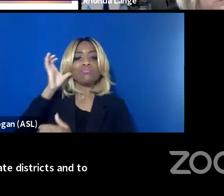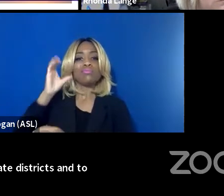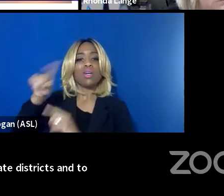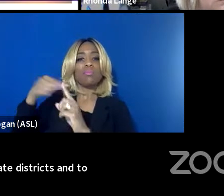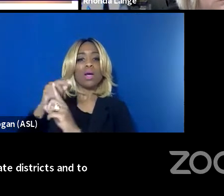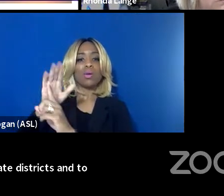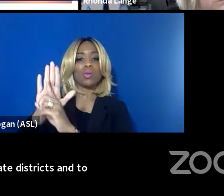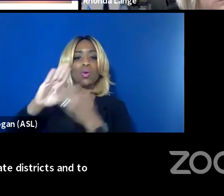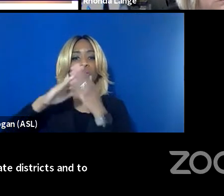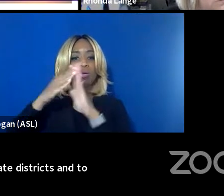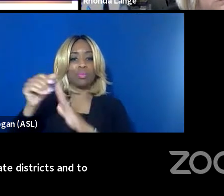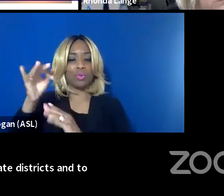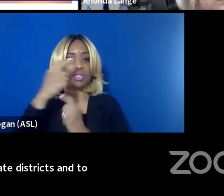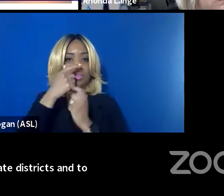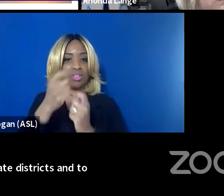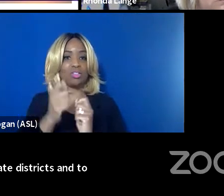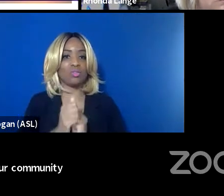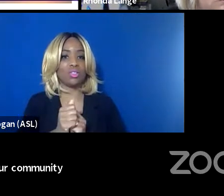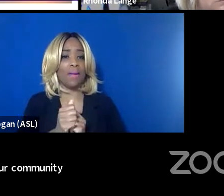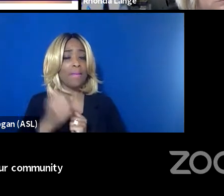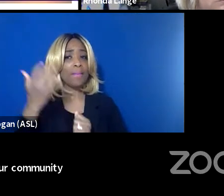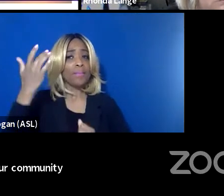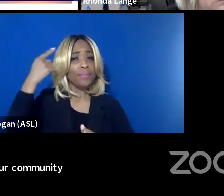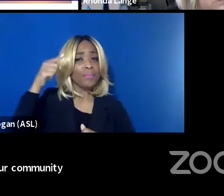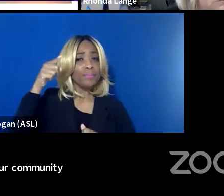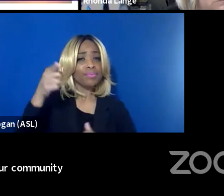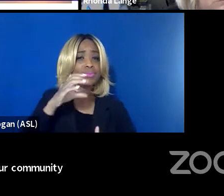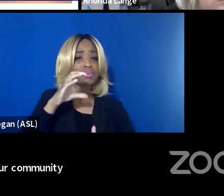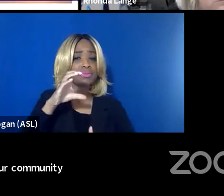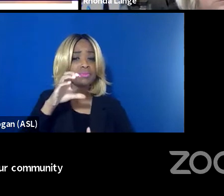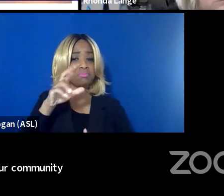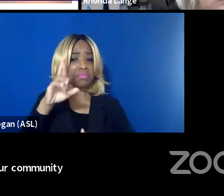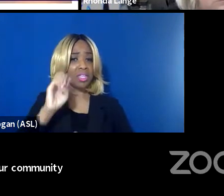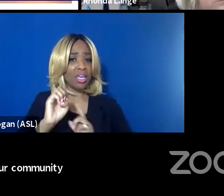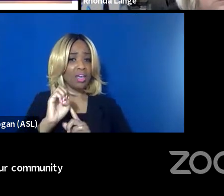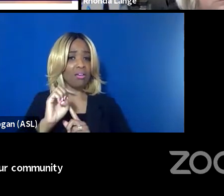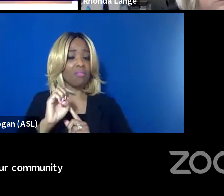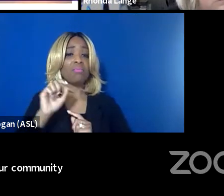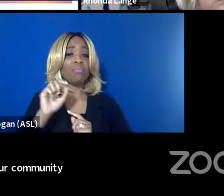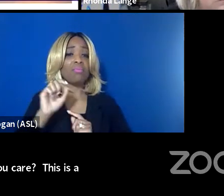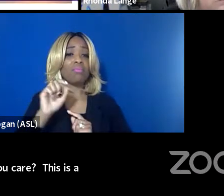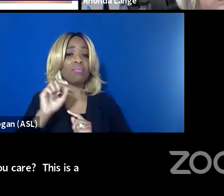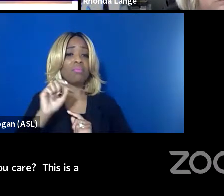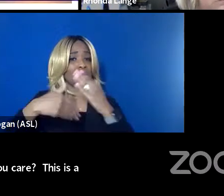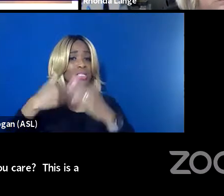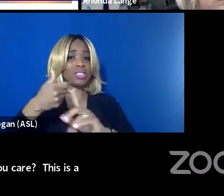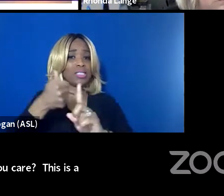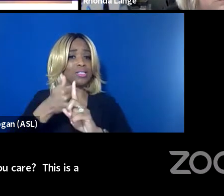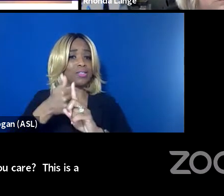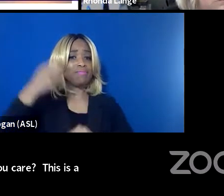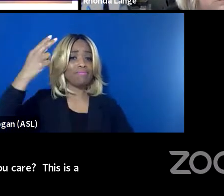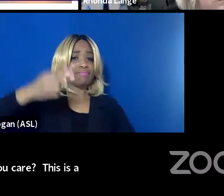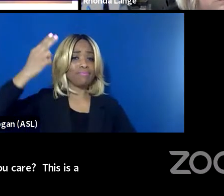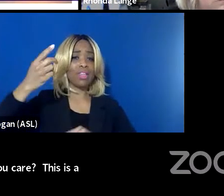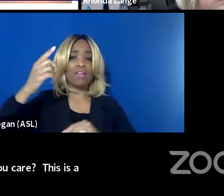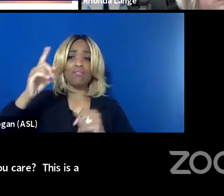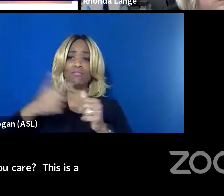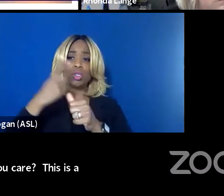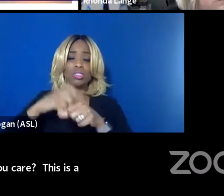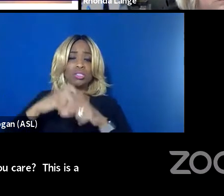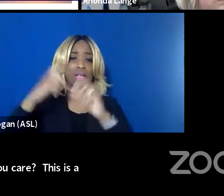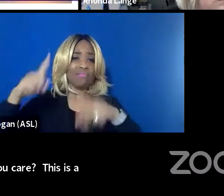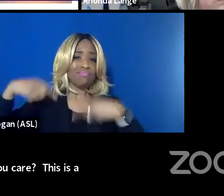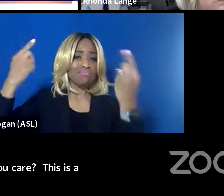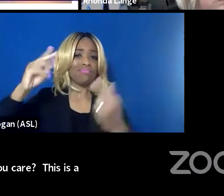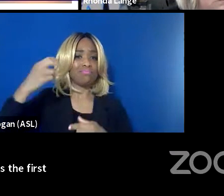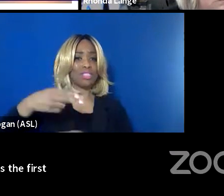interest. Why should you care? This is a historic process. This is the first time ever in Michigan